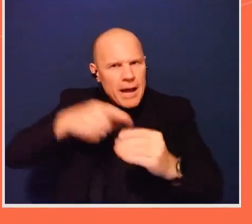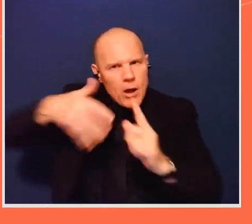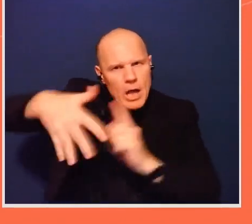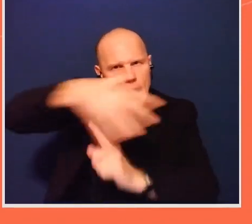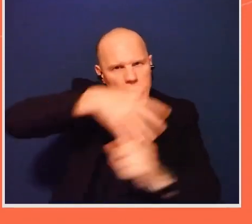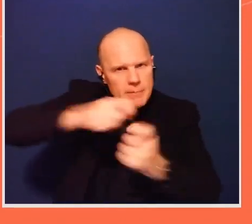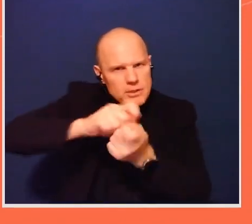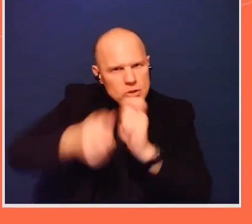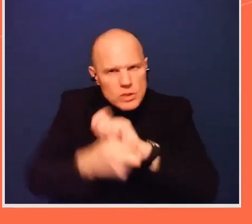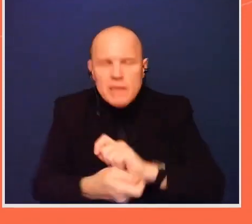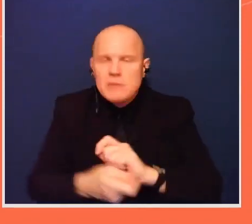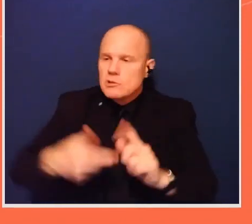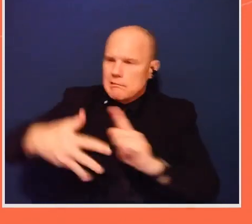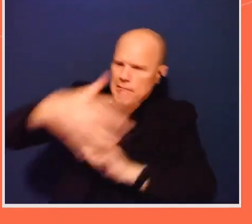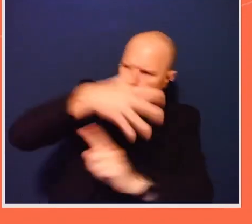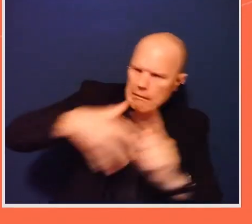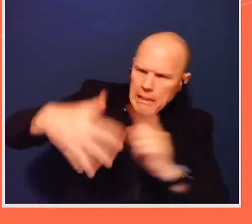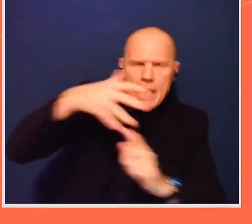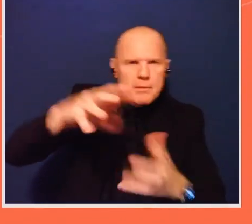Vice President, marungul ministers,